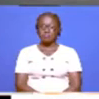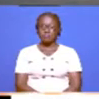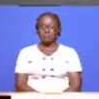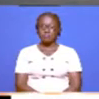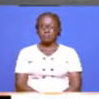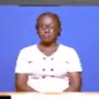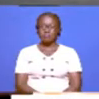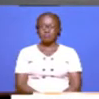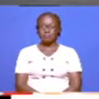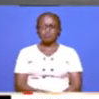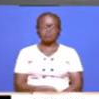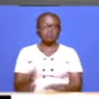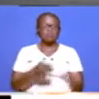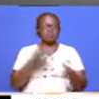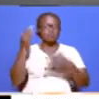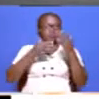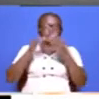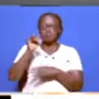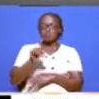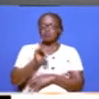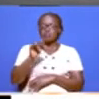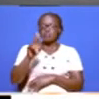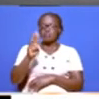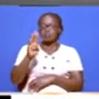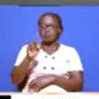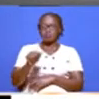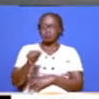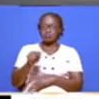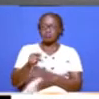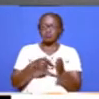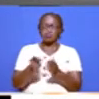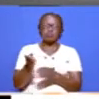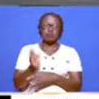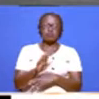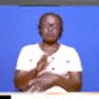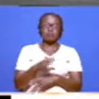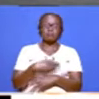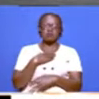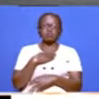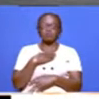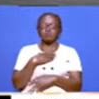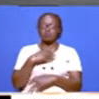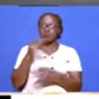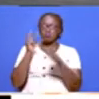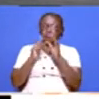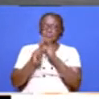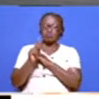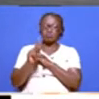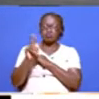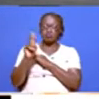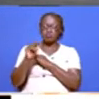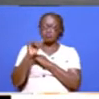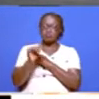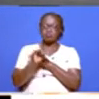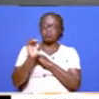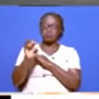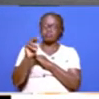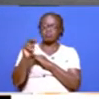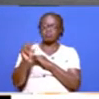University of Juba has reciprocated a courtesy visit made by Professor Njenga Munene, the Vice-Chancellor of